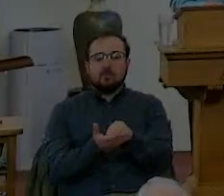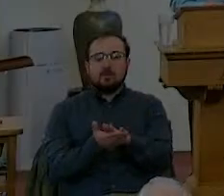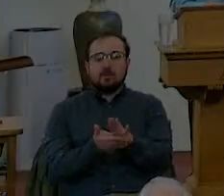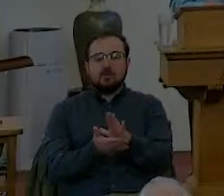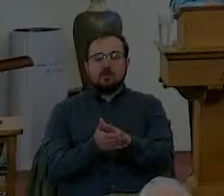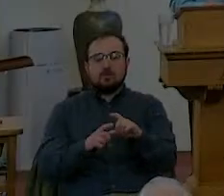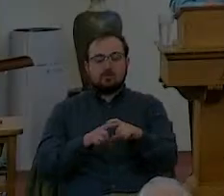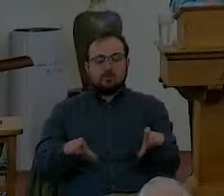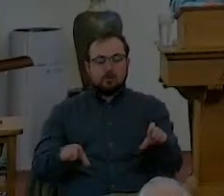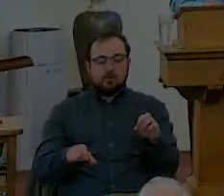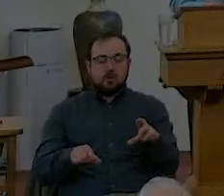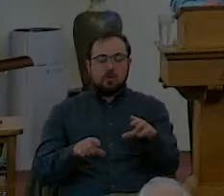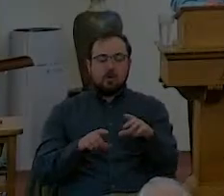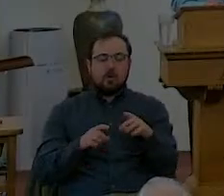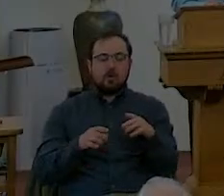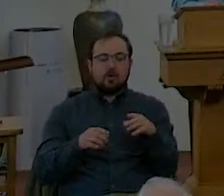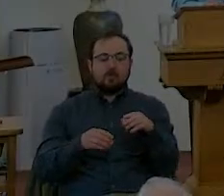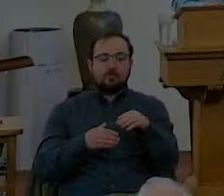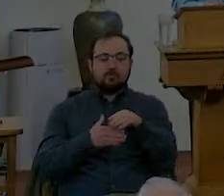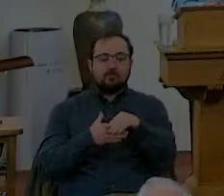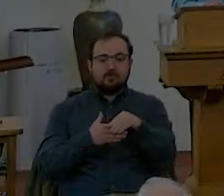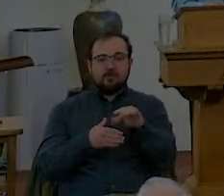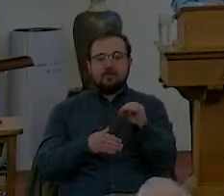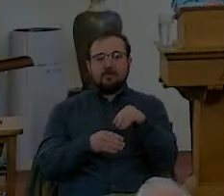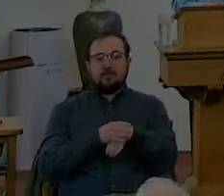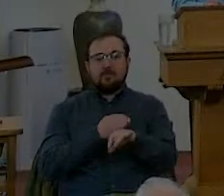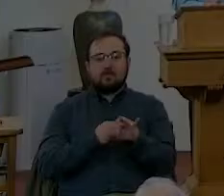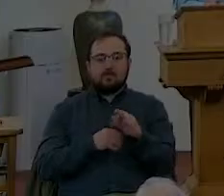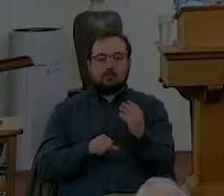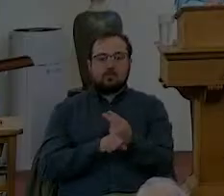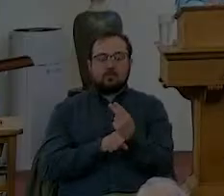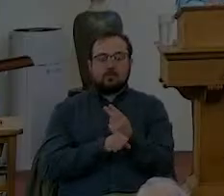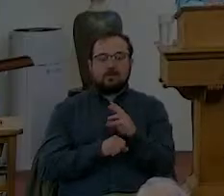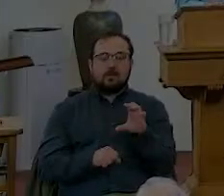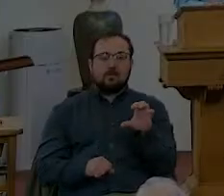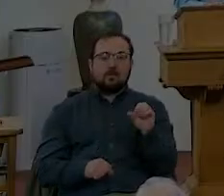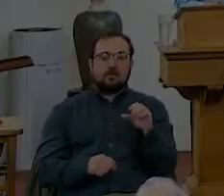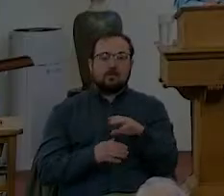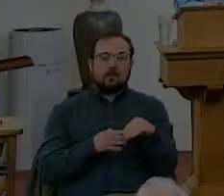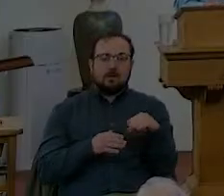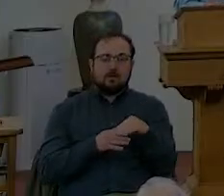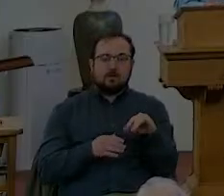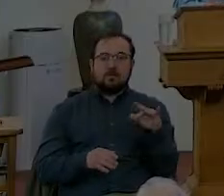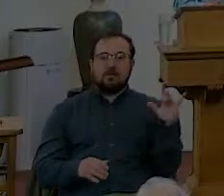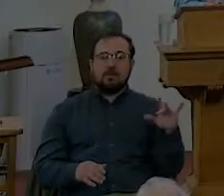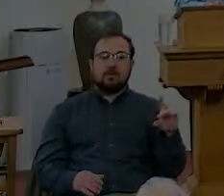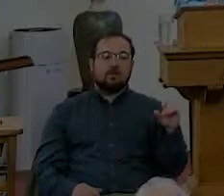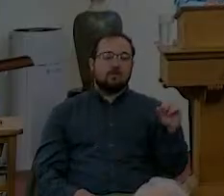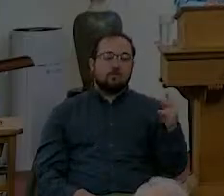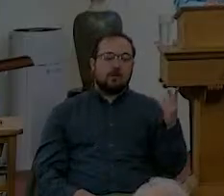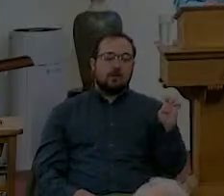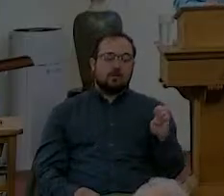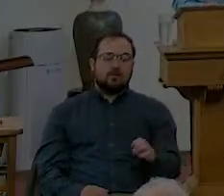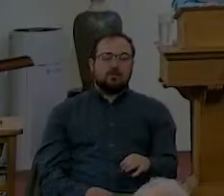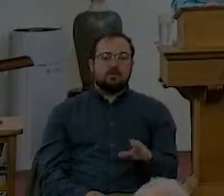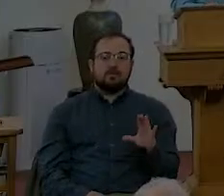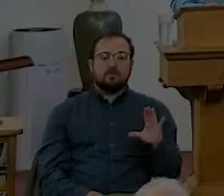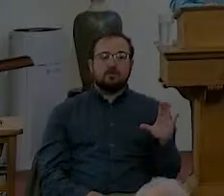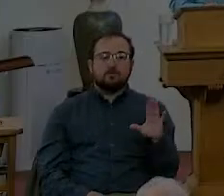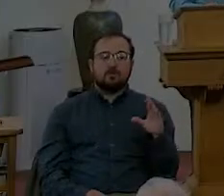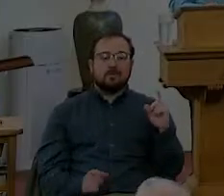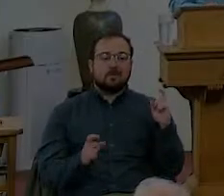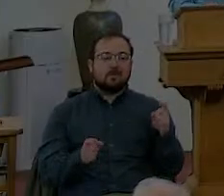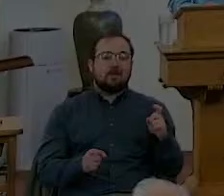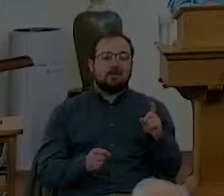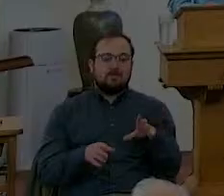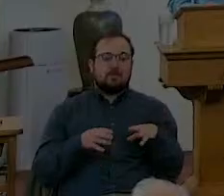an envelope if you are using cash. If you prefer to give online, click on Donate. Your gift